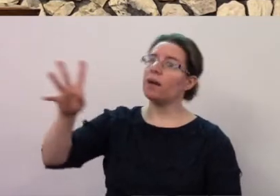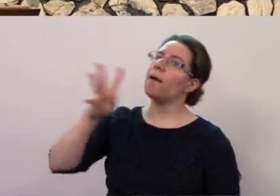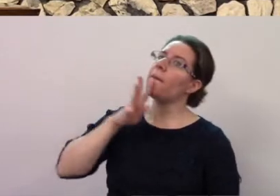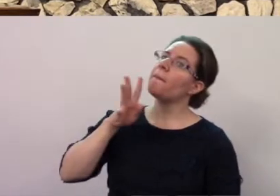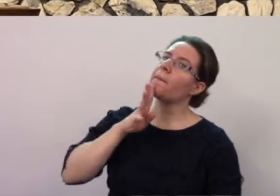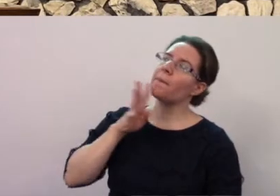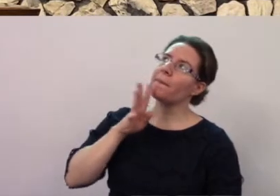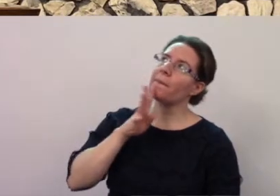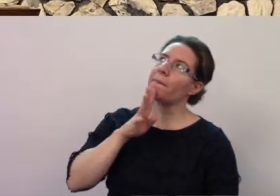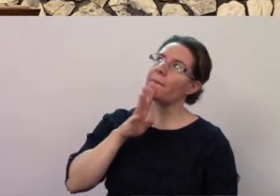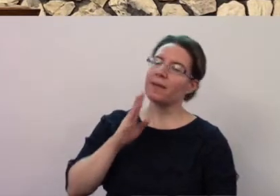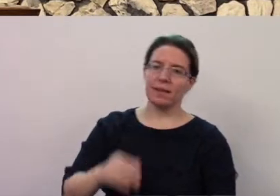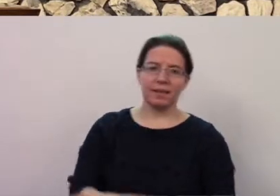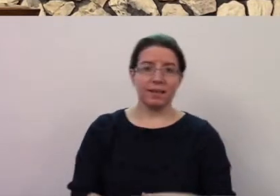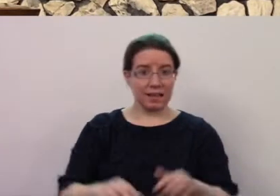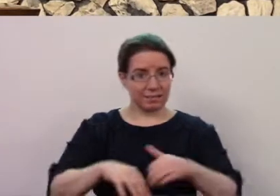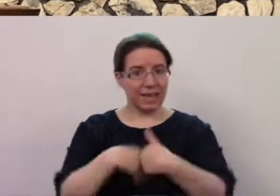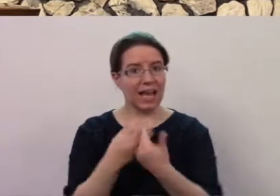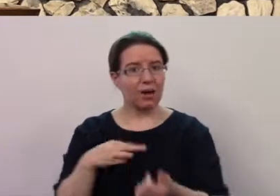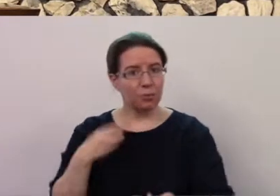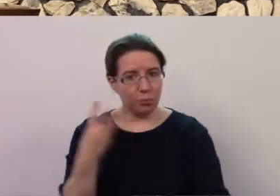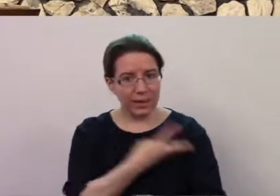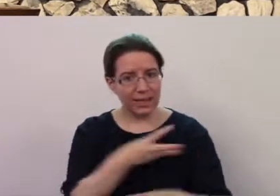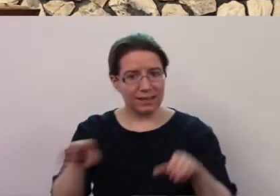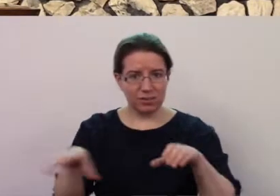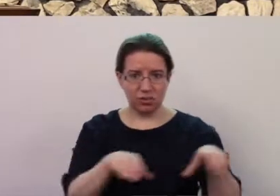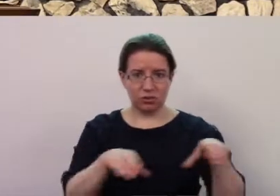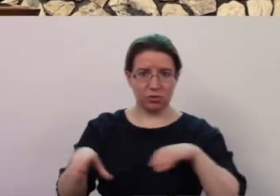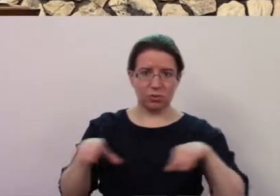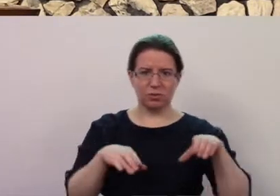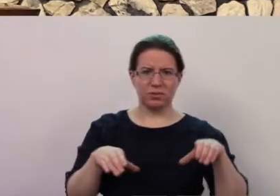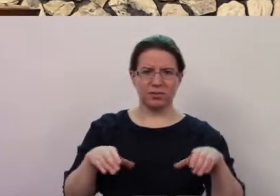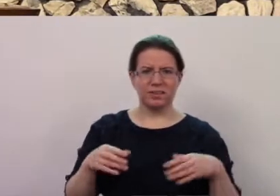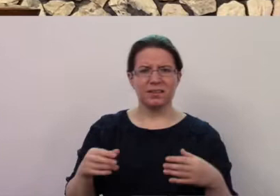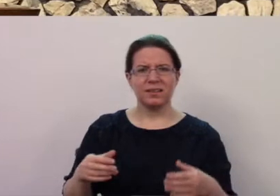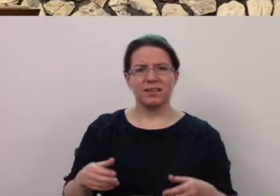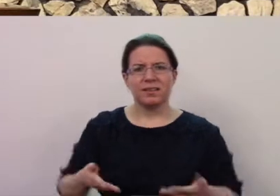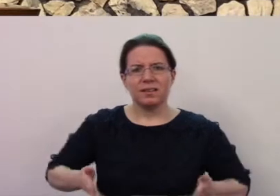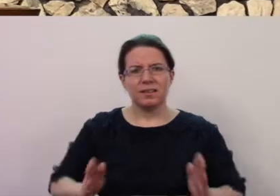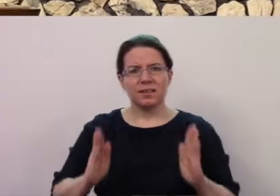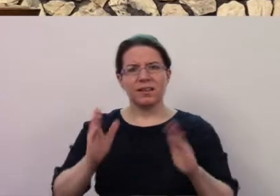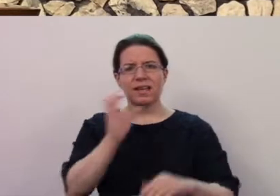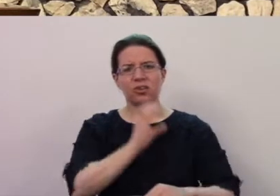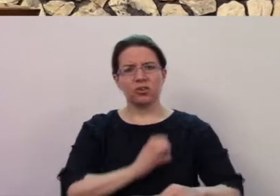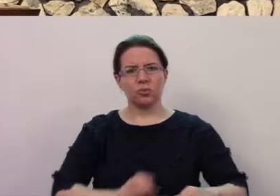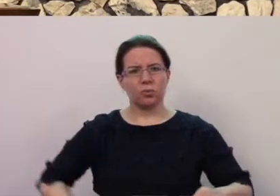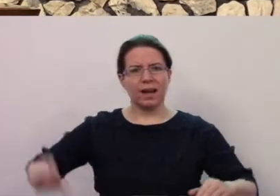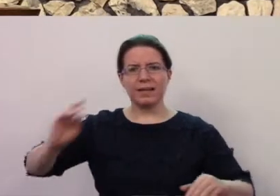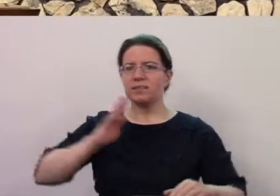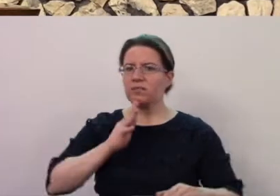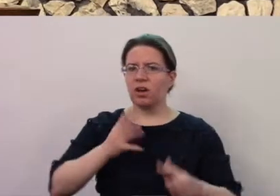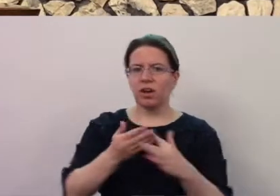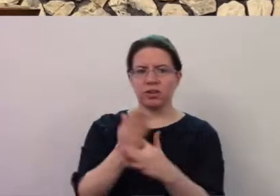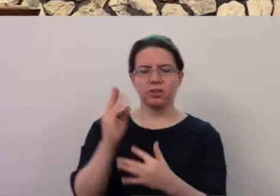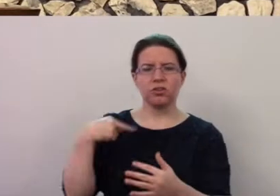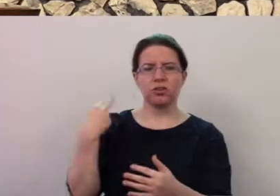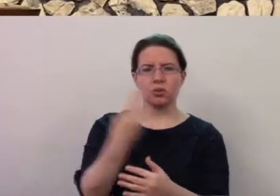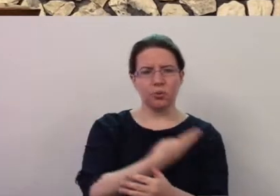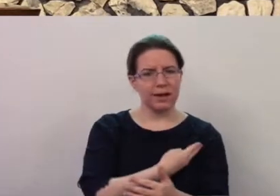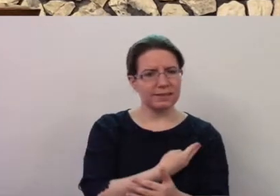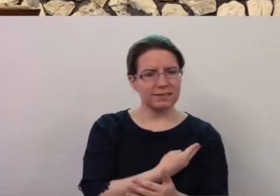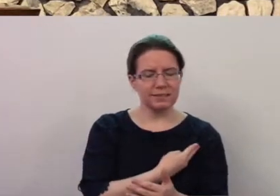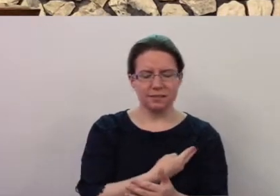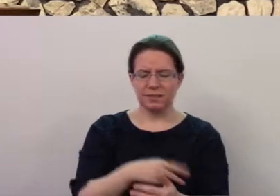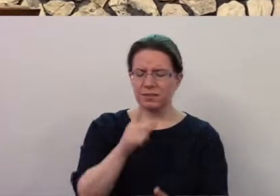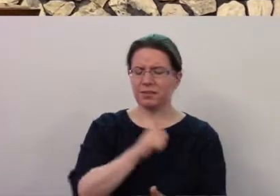him, yes, and witnessing through him. Yes. That's the only way we can do it, folks. Right. We've got to let Christ do it through us. Yes. It's not to bring